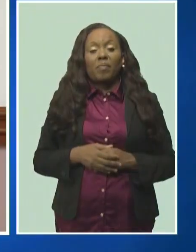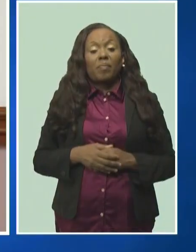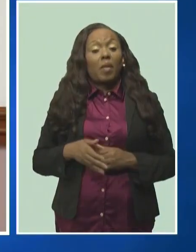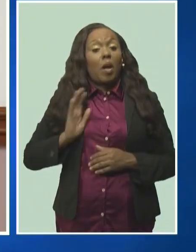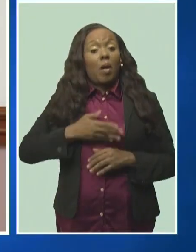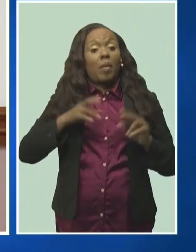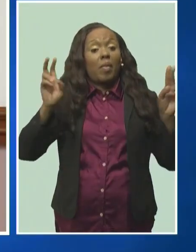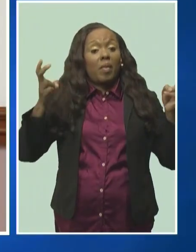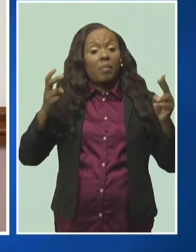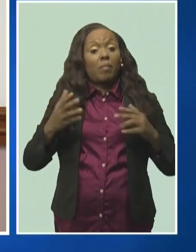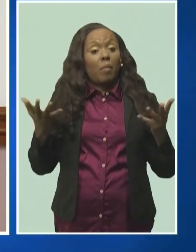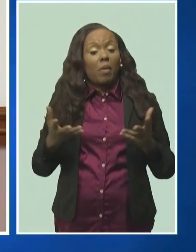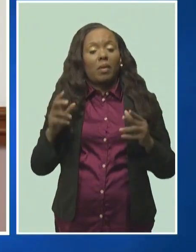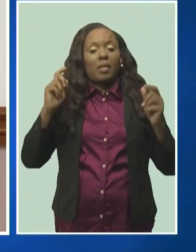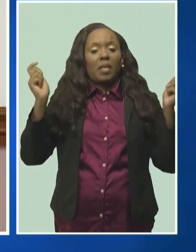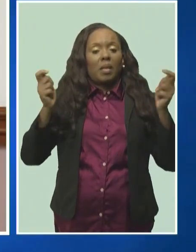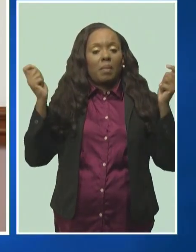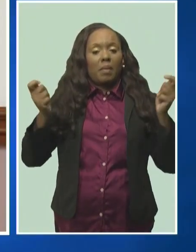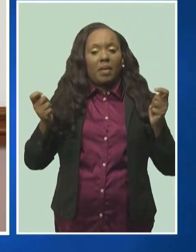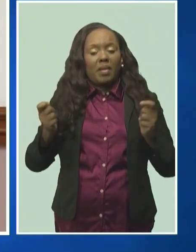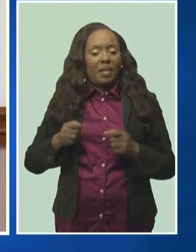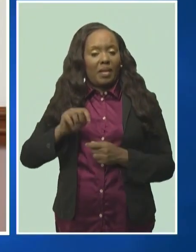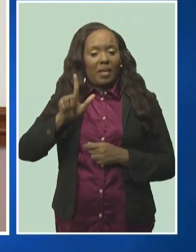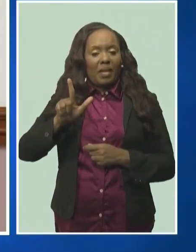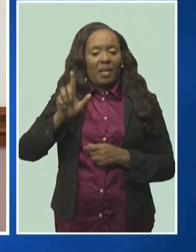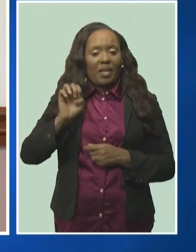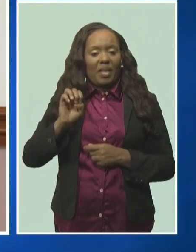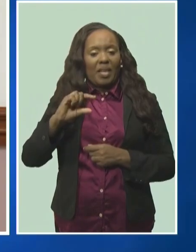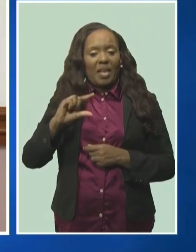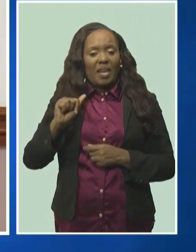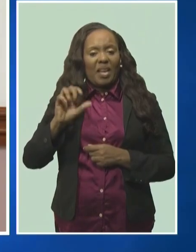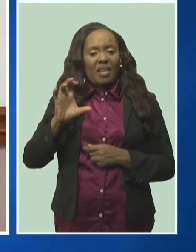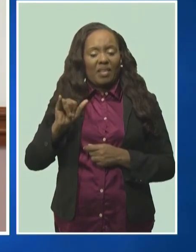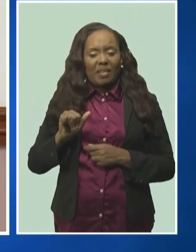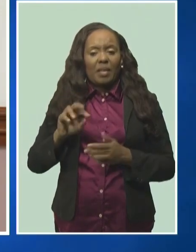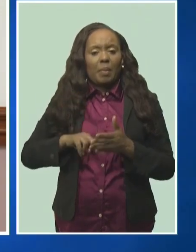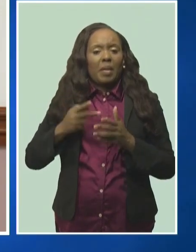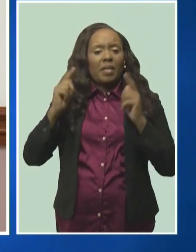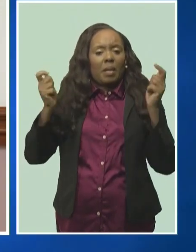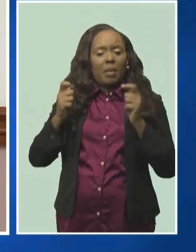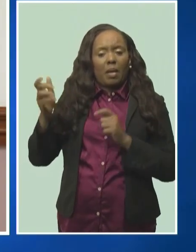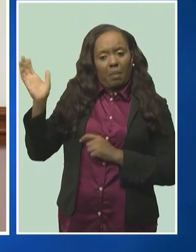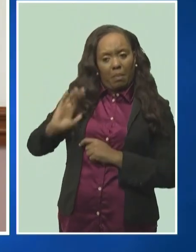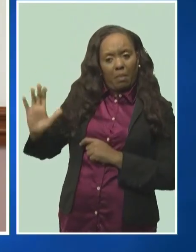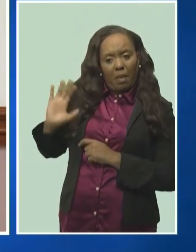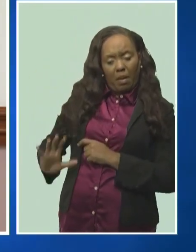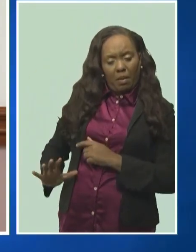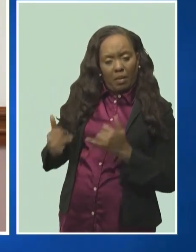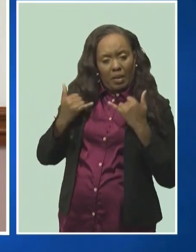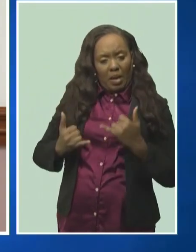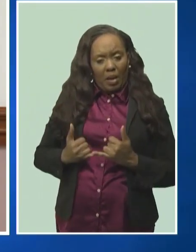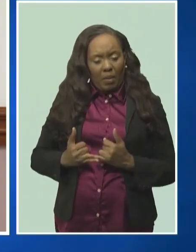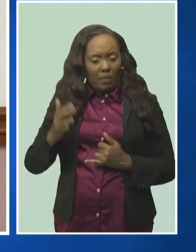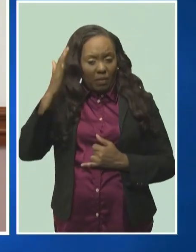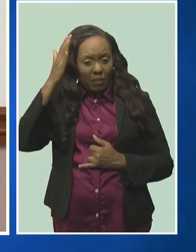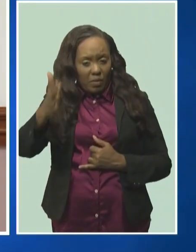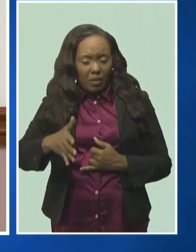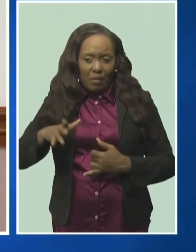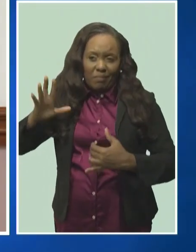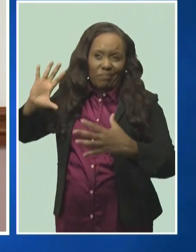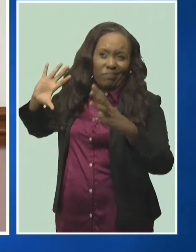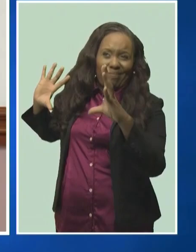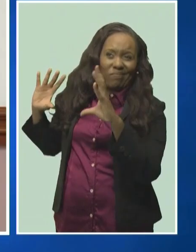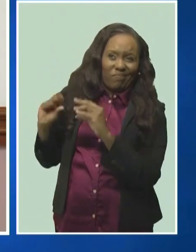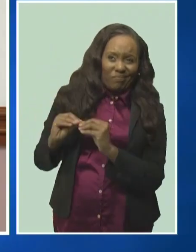celebrating legacy. We are thinking of our past, our present, and our future. That's our theme for the year. And it's the